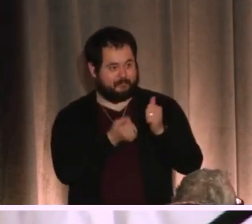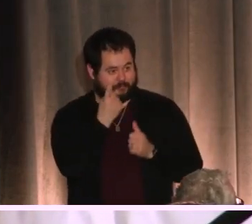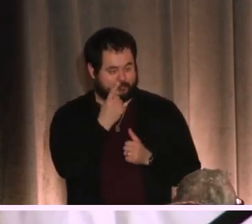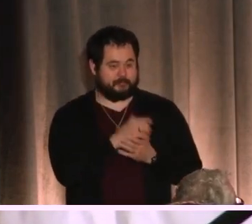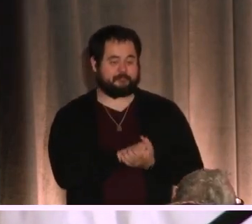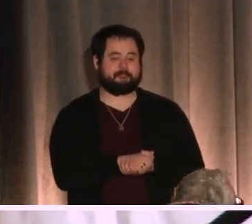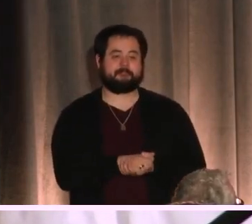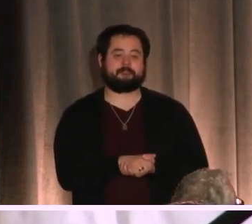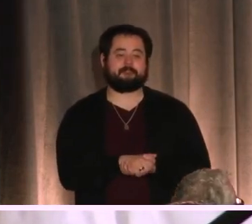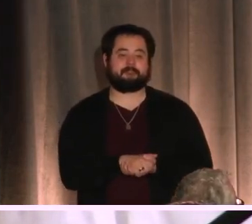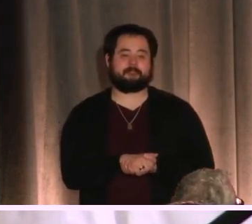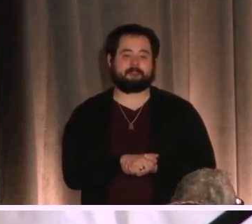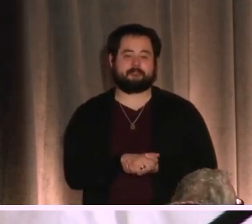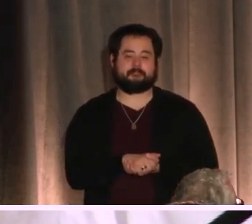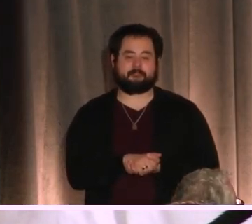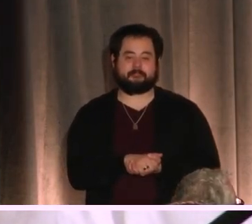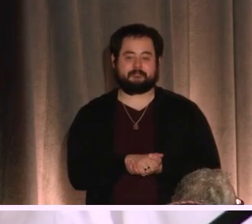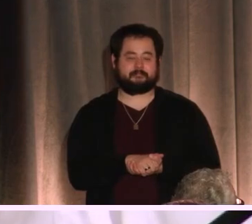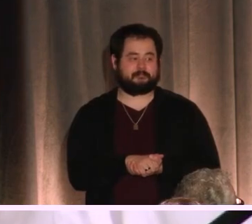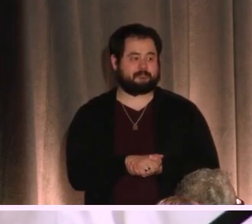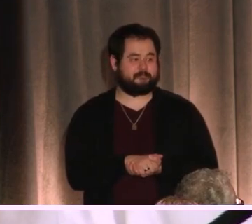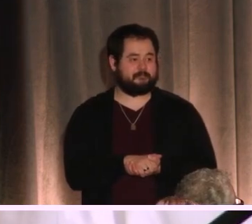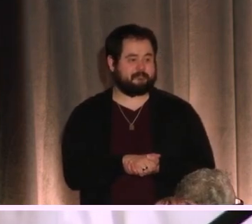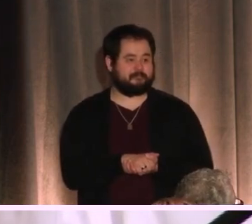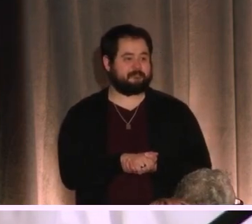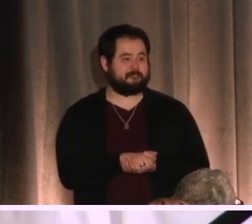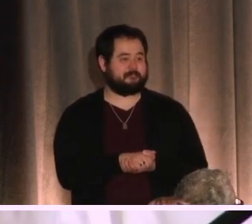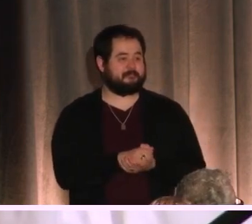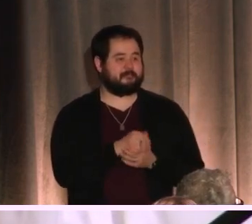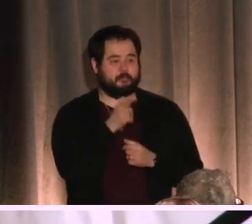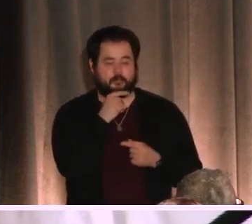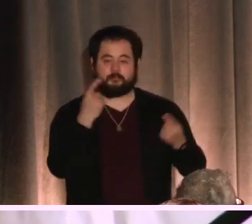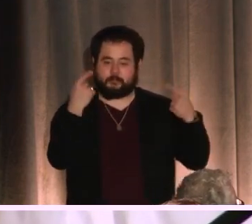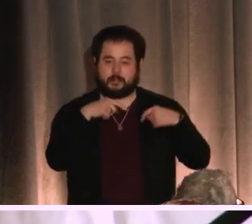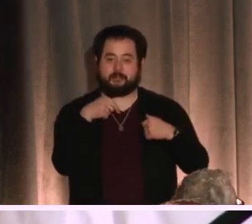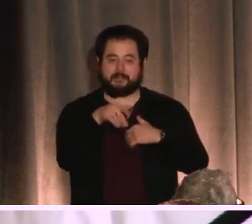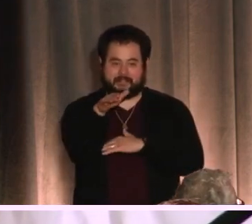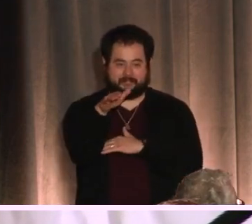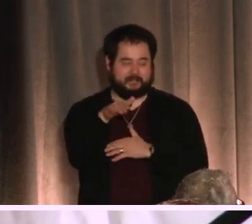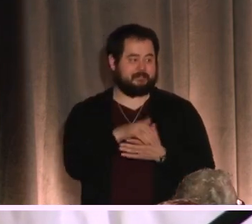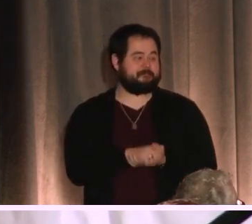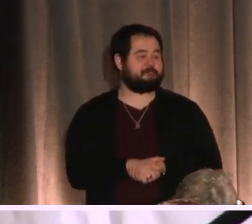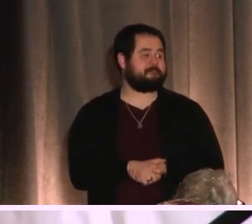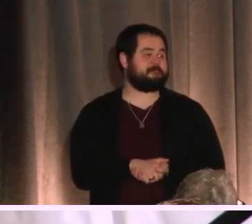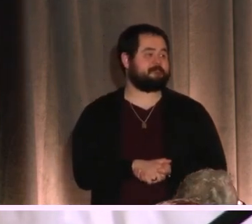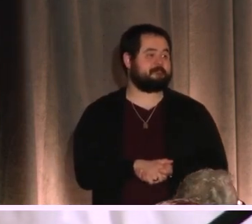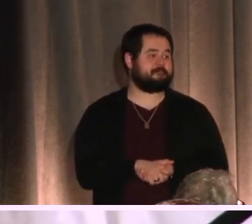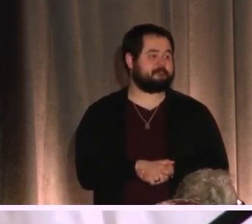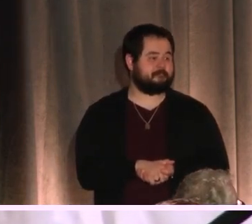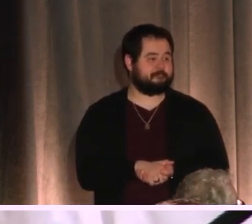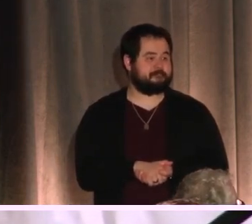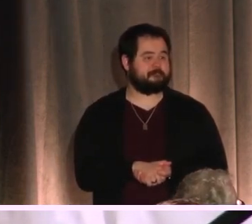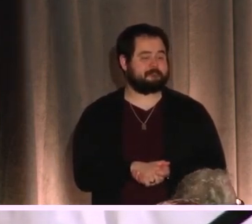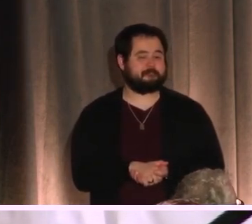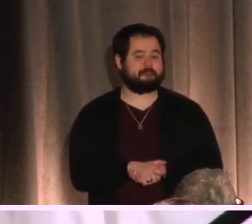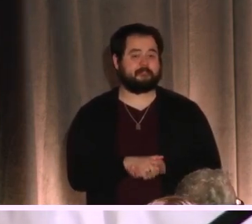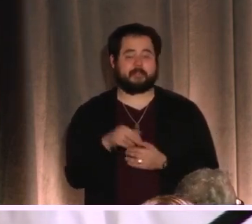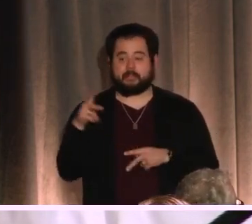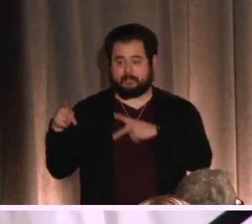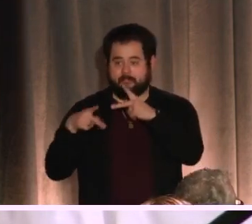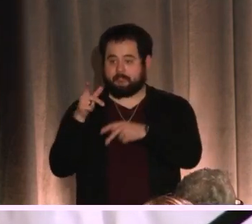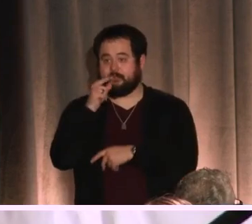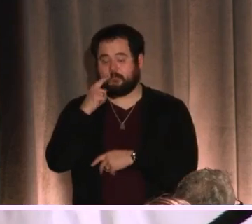everyone gathered this evening together this evening and those who nominated and those